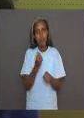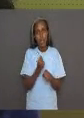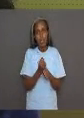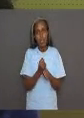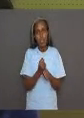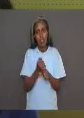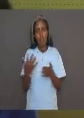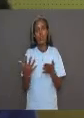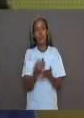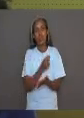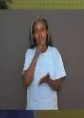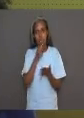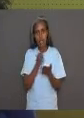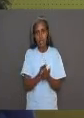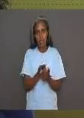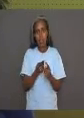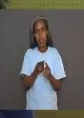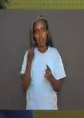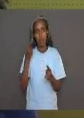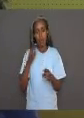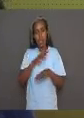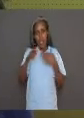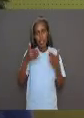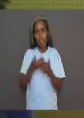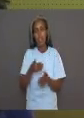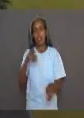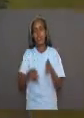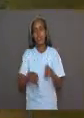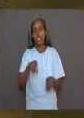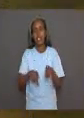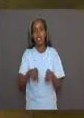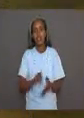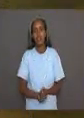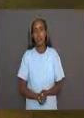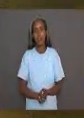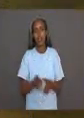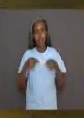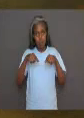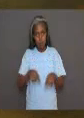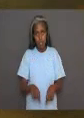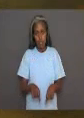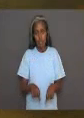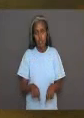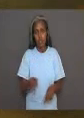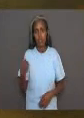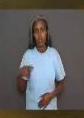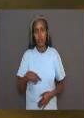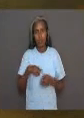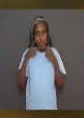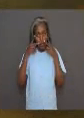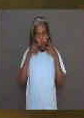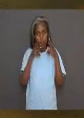take data from an entire population. Today, we will look